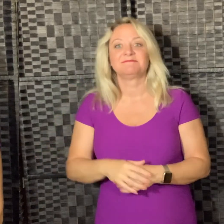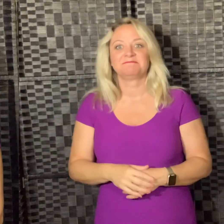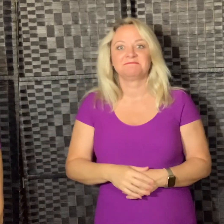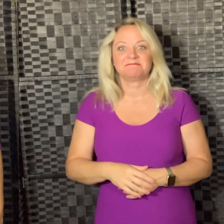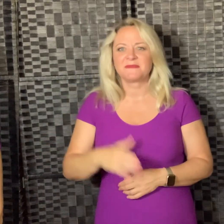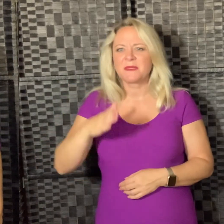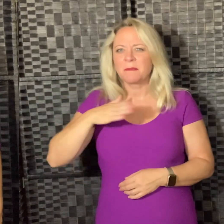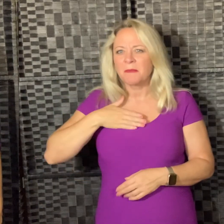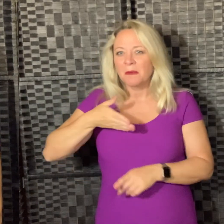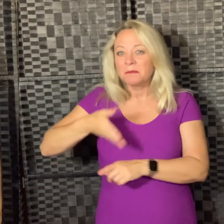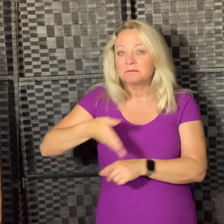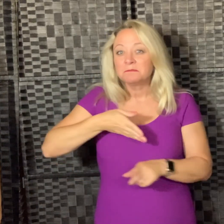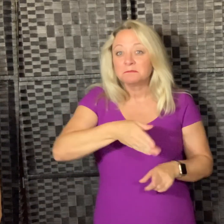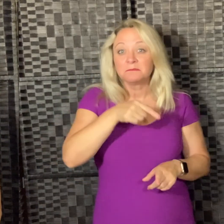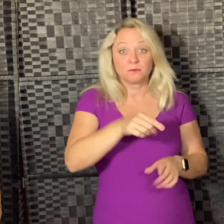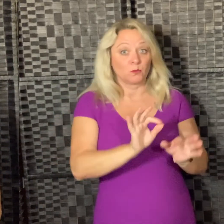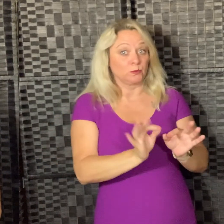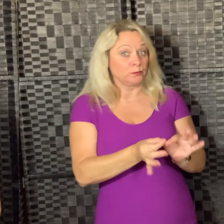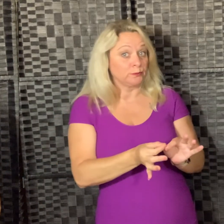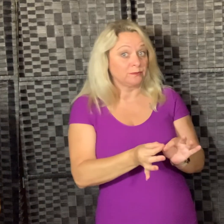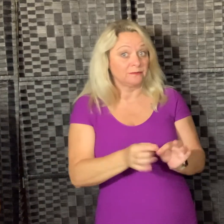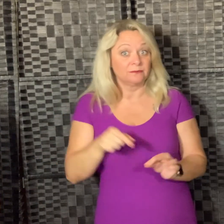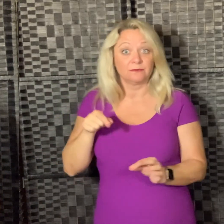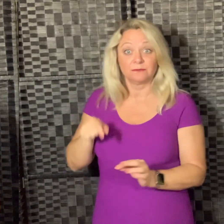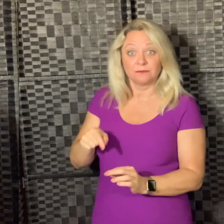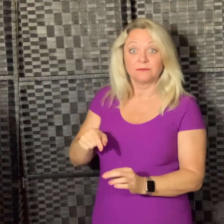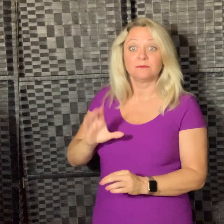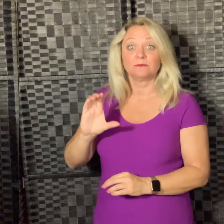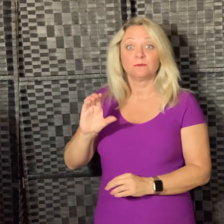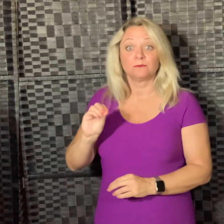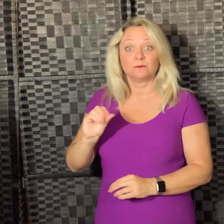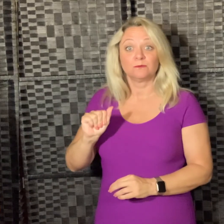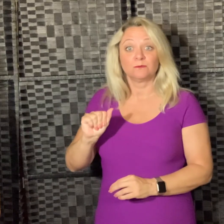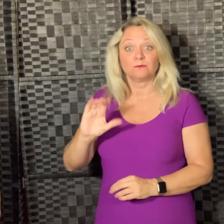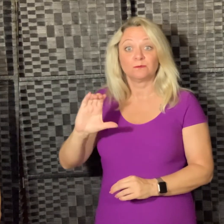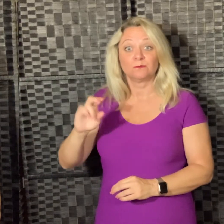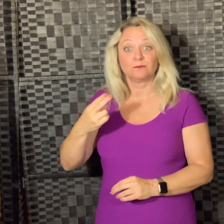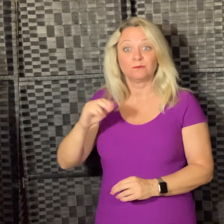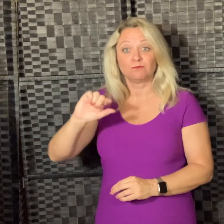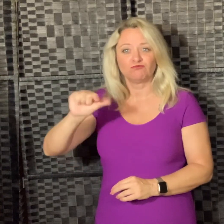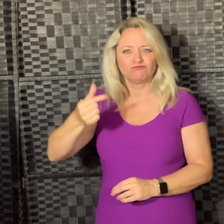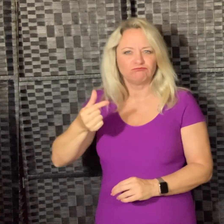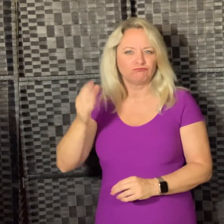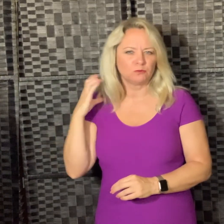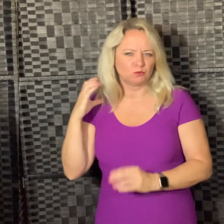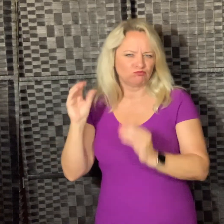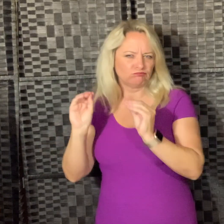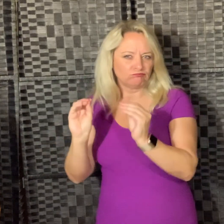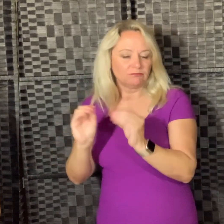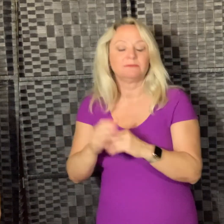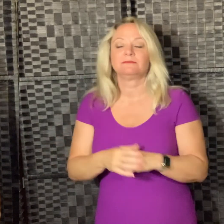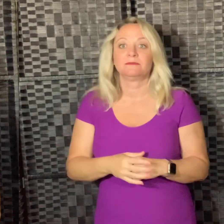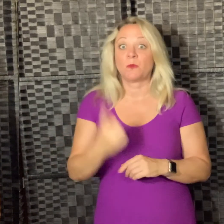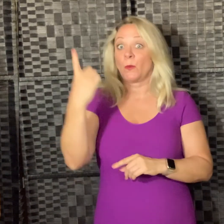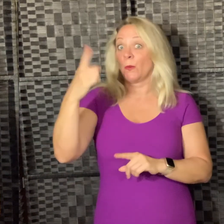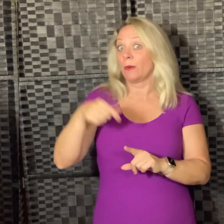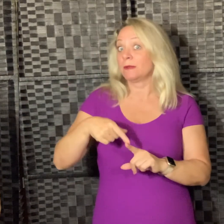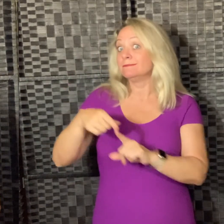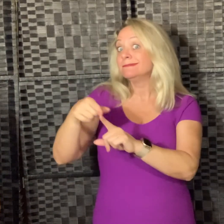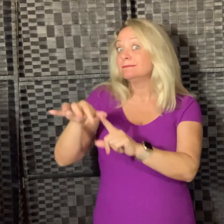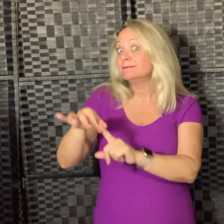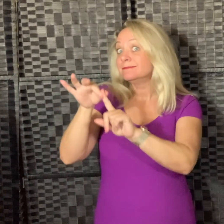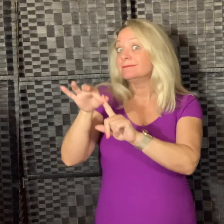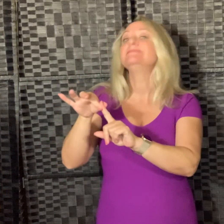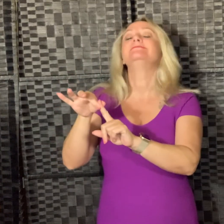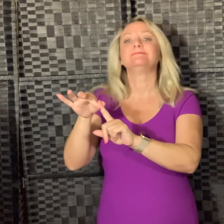My fields of expertise are in interpretation and, of course, coaching or teaching. And